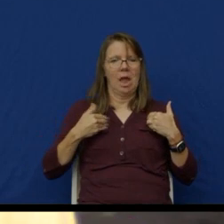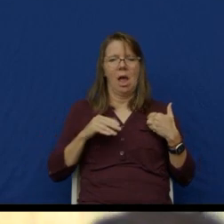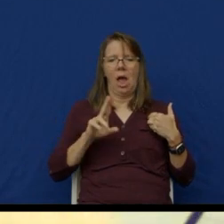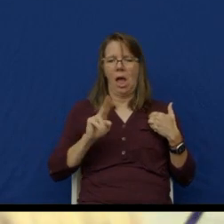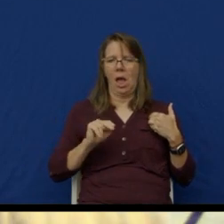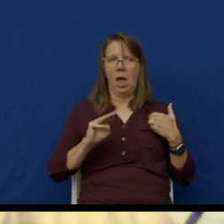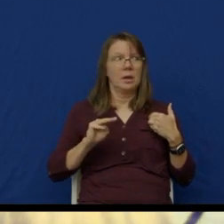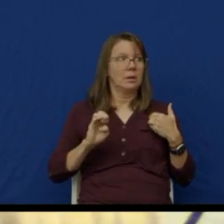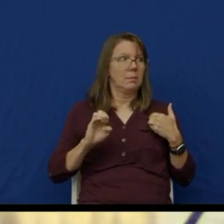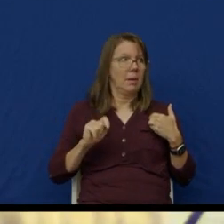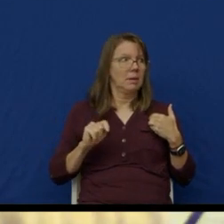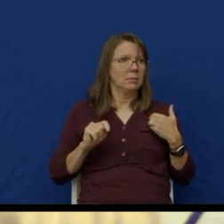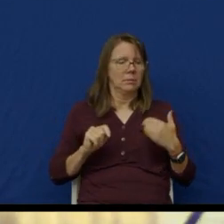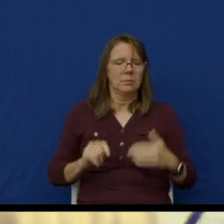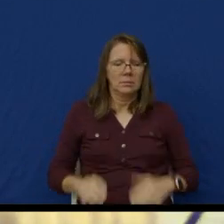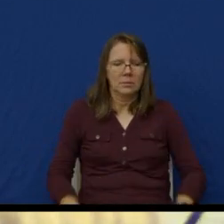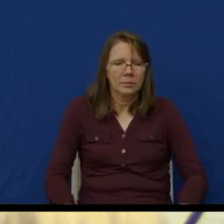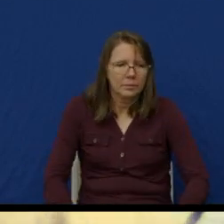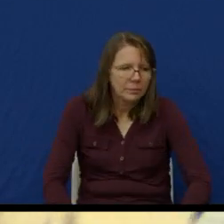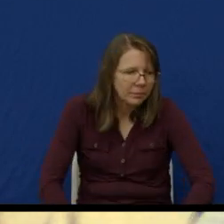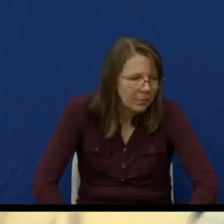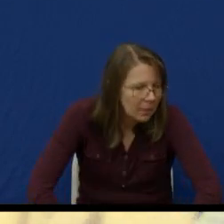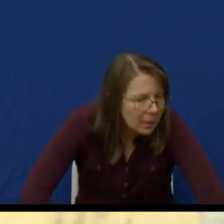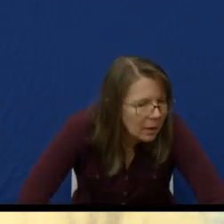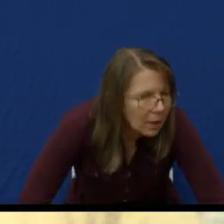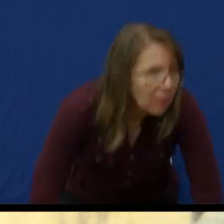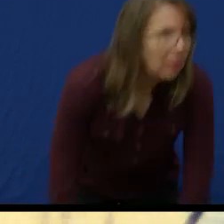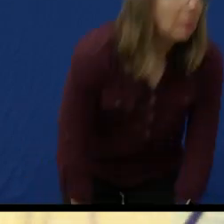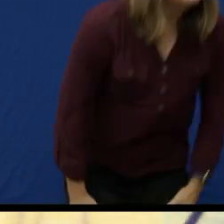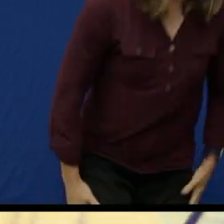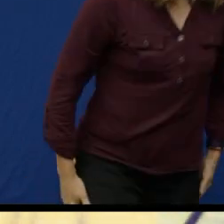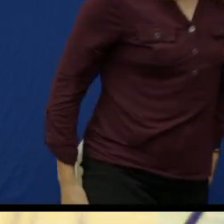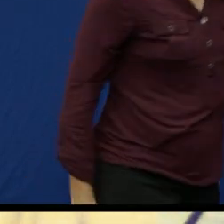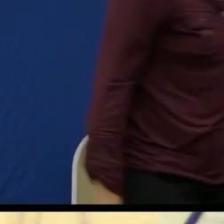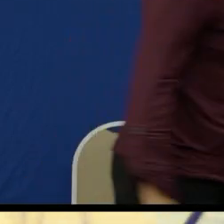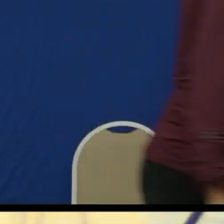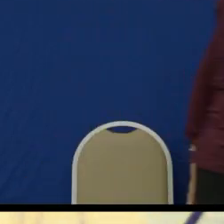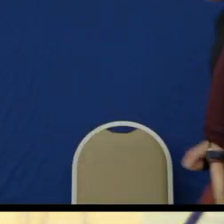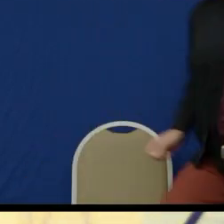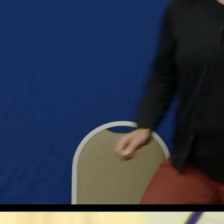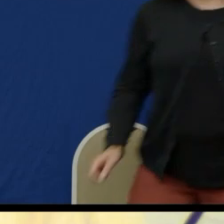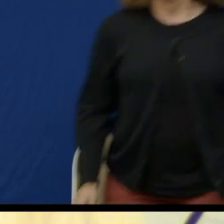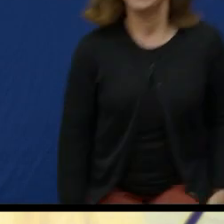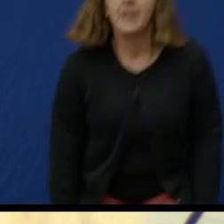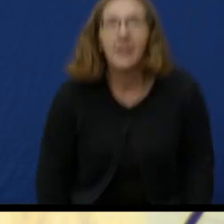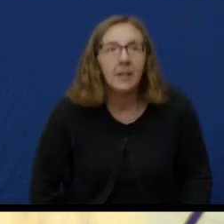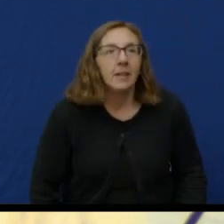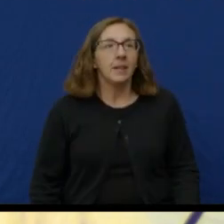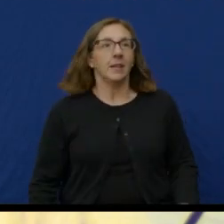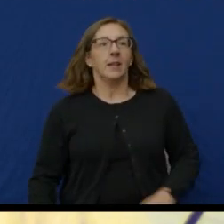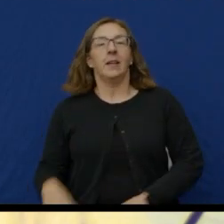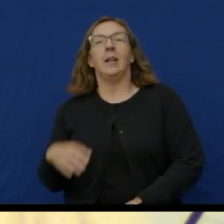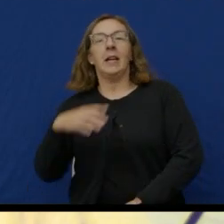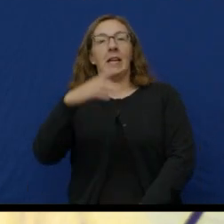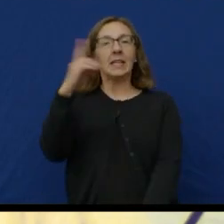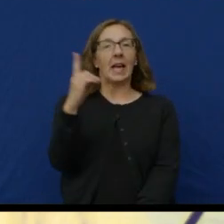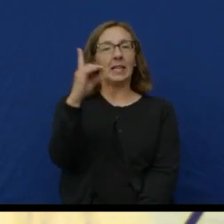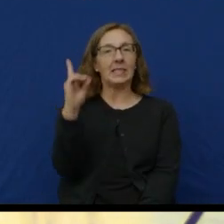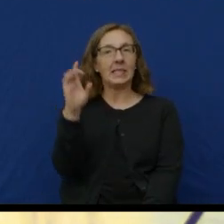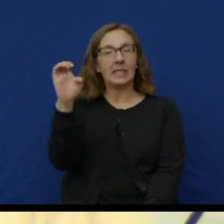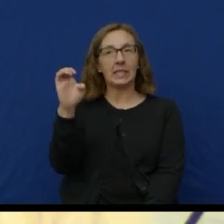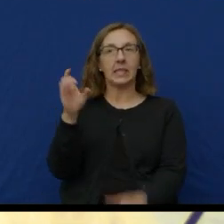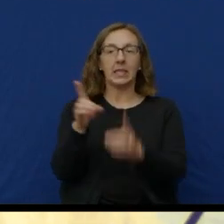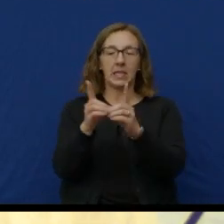Commissioner Couch. He could have been coming up. KDE Division